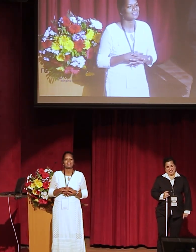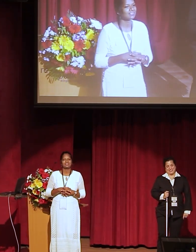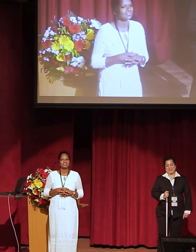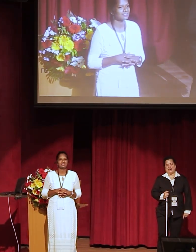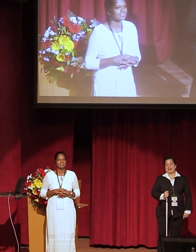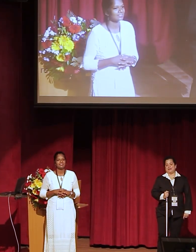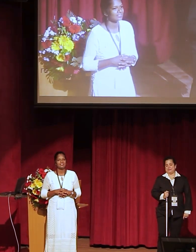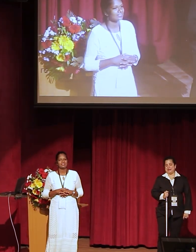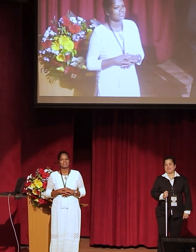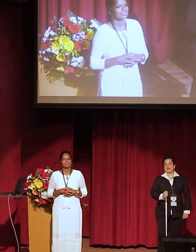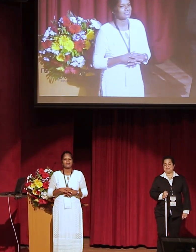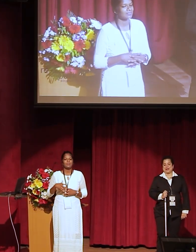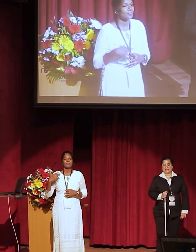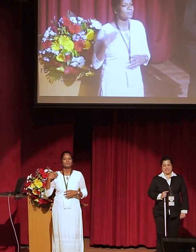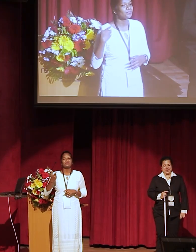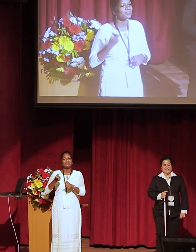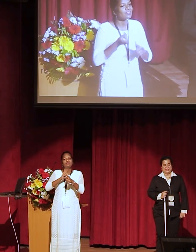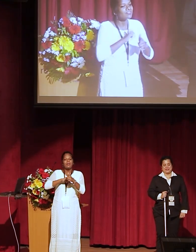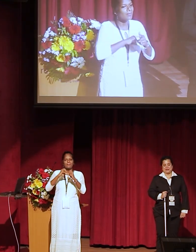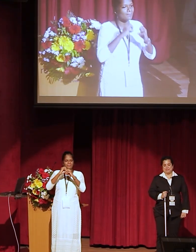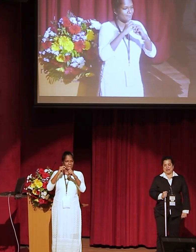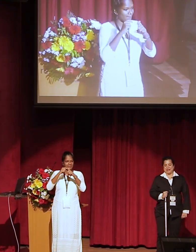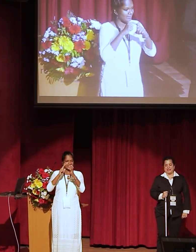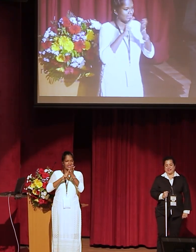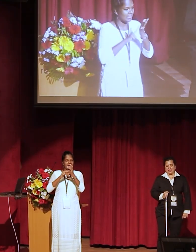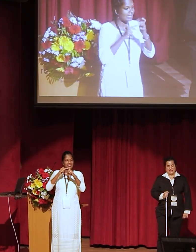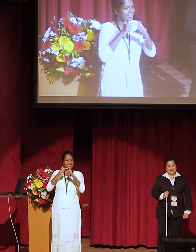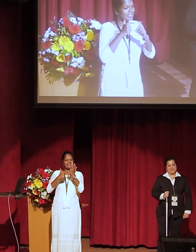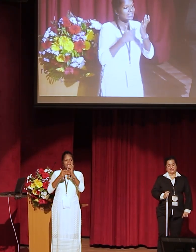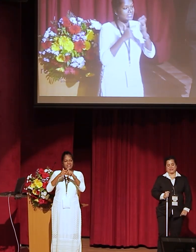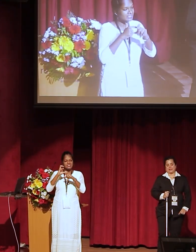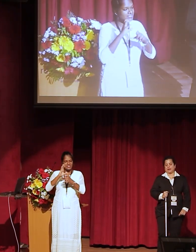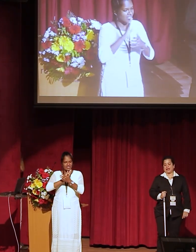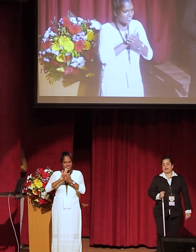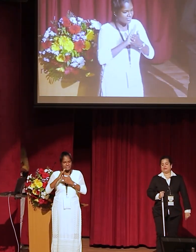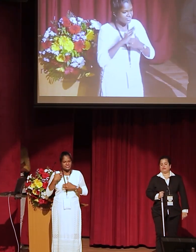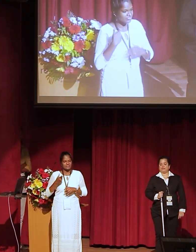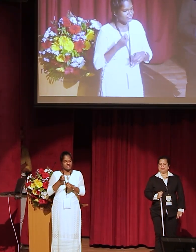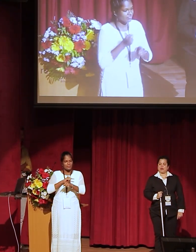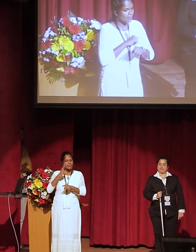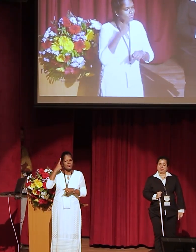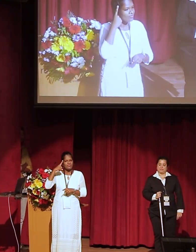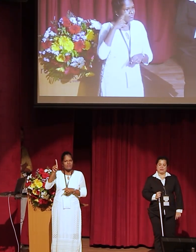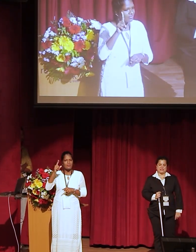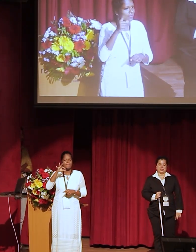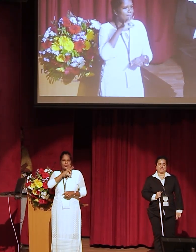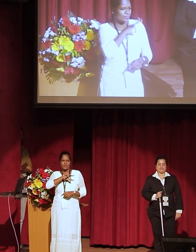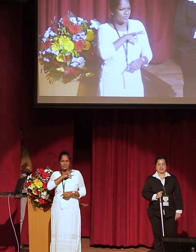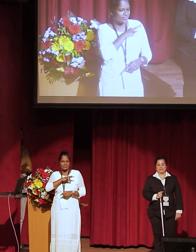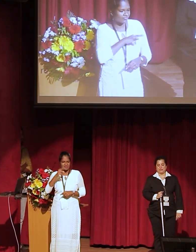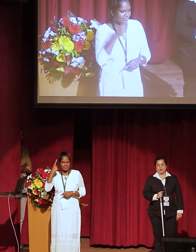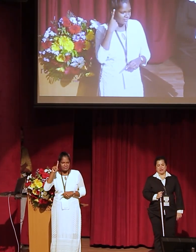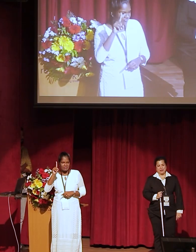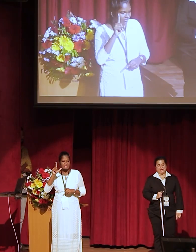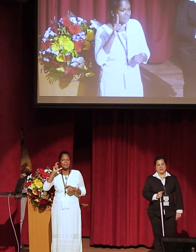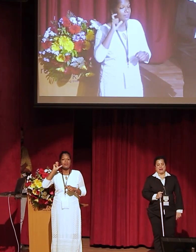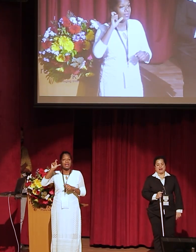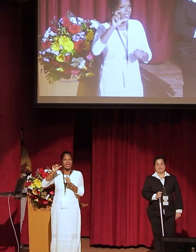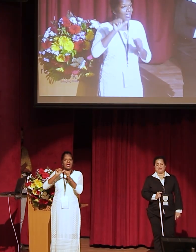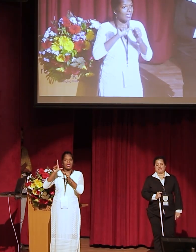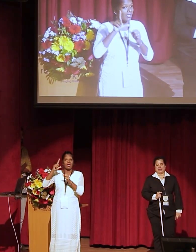Okay. We are from Benetech. Benetech is a not-for-profit based out of